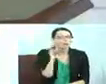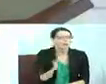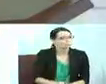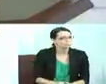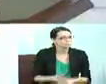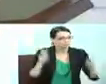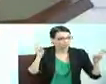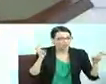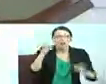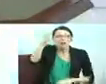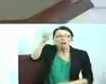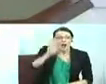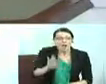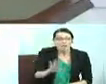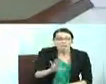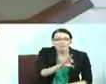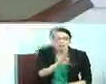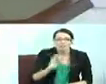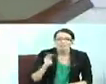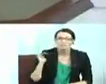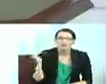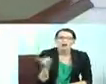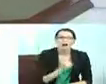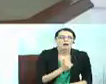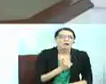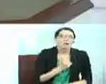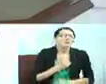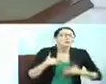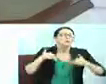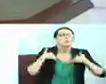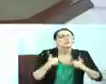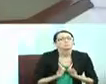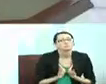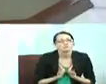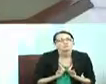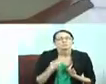God of our weary years,